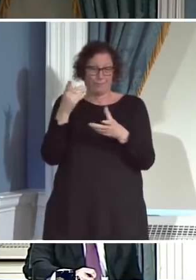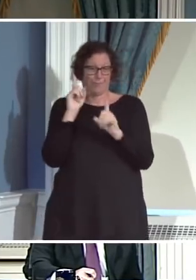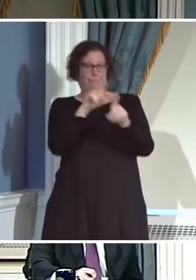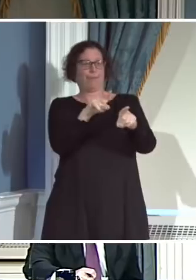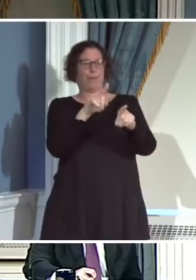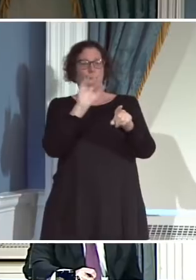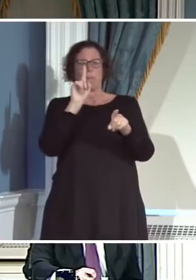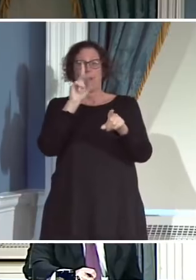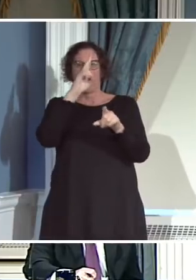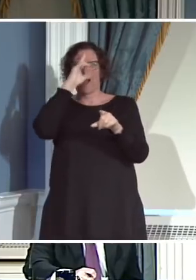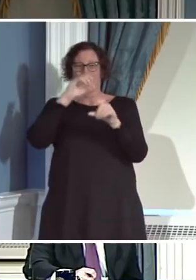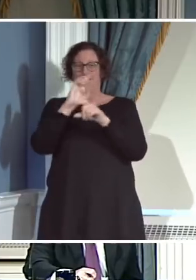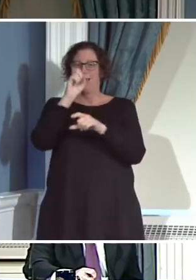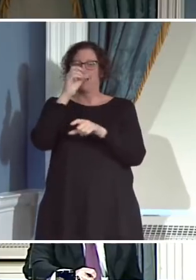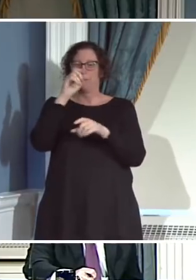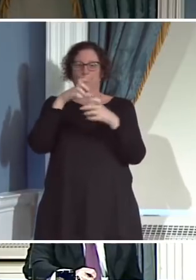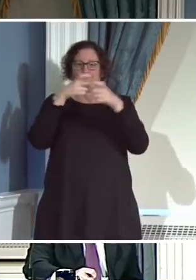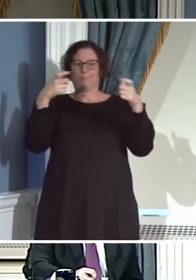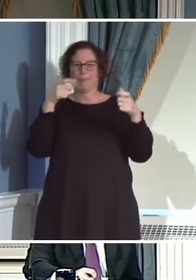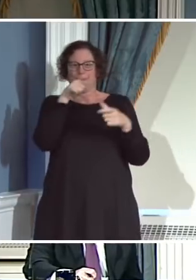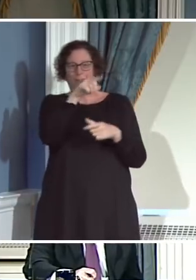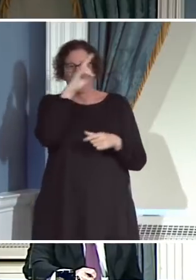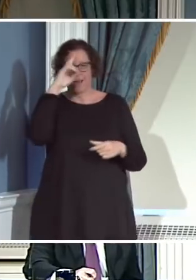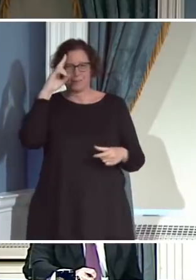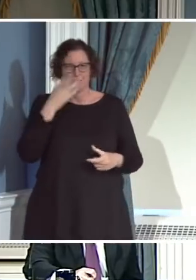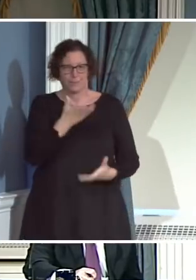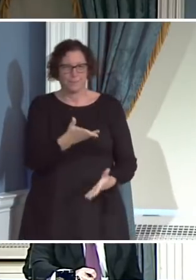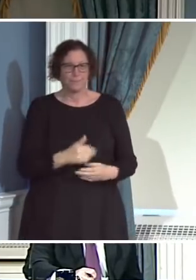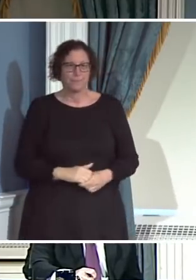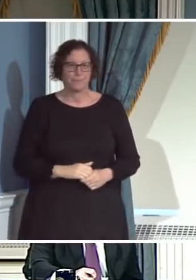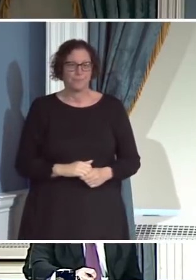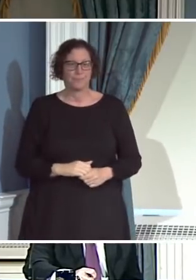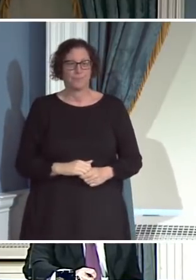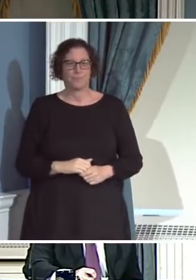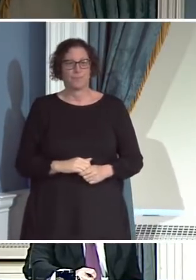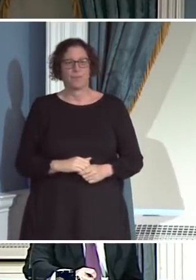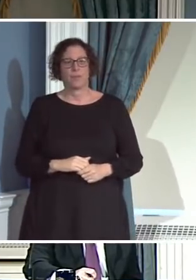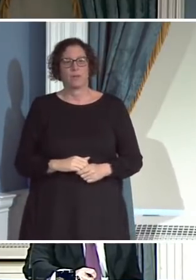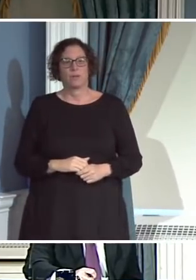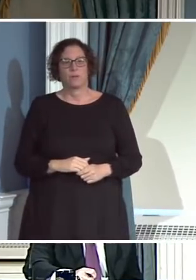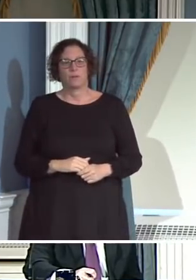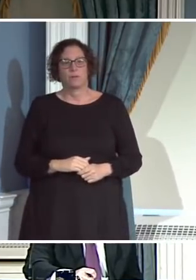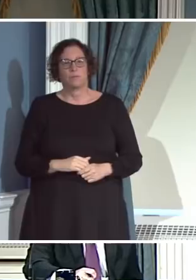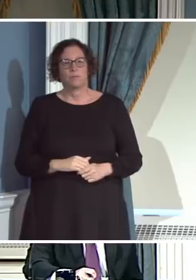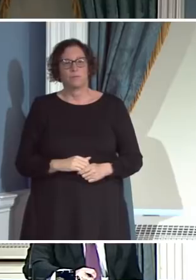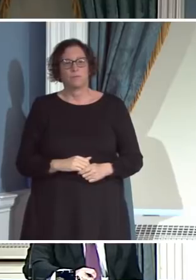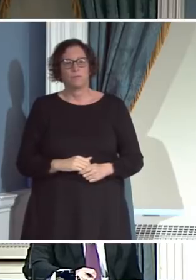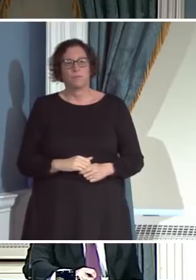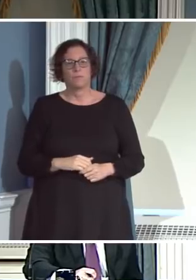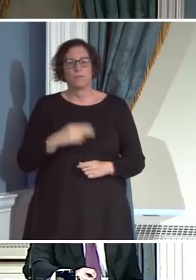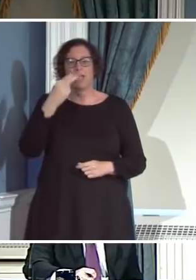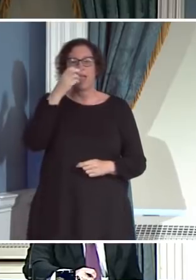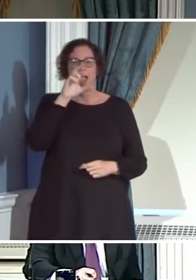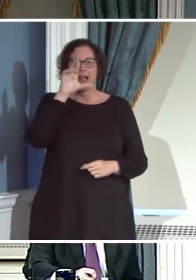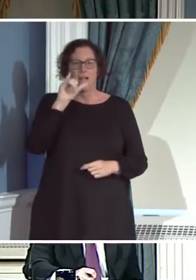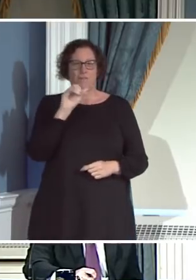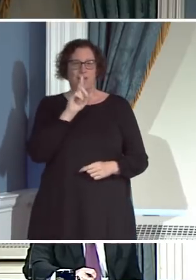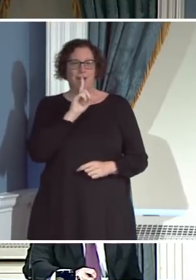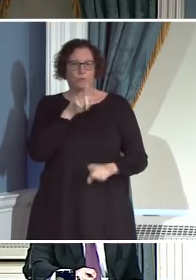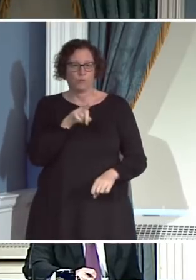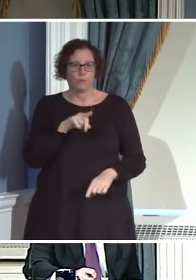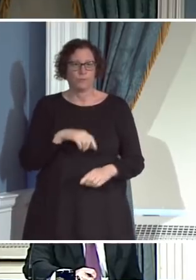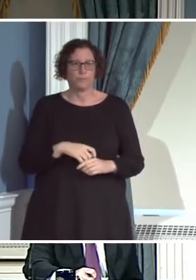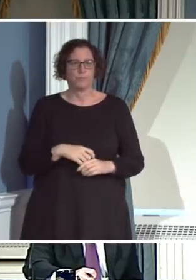We're coming up on some religious observances, and I want to know specifically whether the city is going to exempt